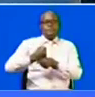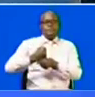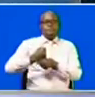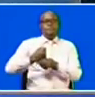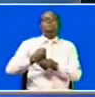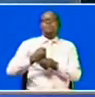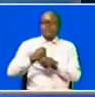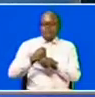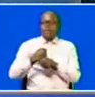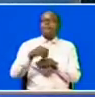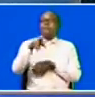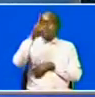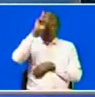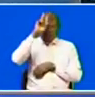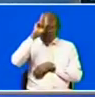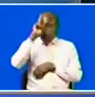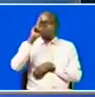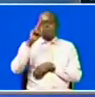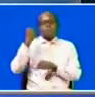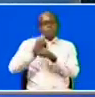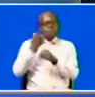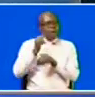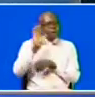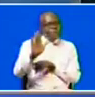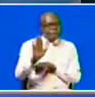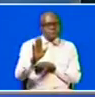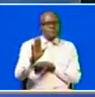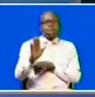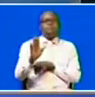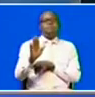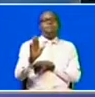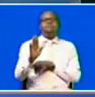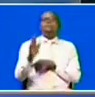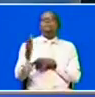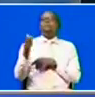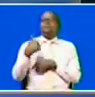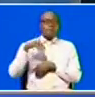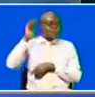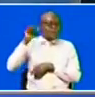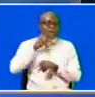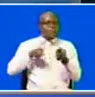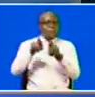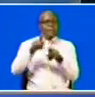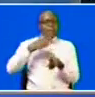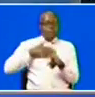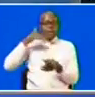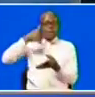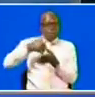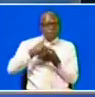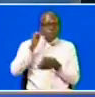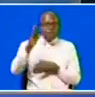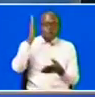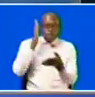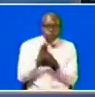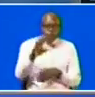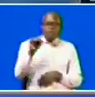the agencies that we have to do their job. People are out there bandying my brother yesterday. Me, I've said, if he's guilty, I end